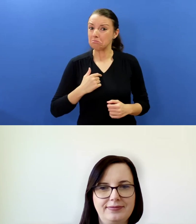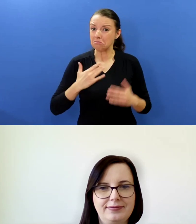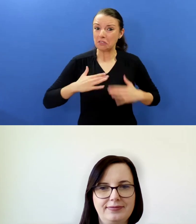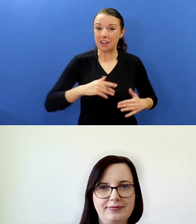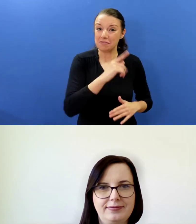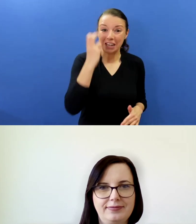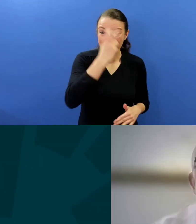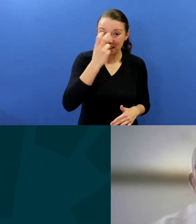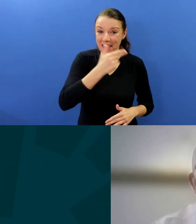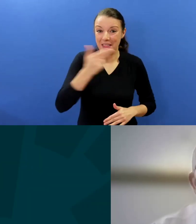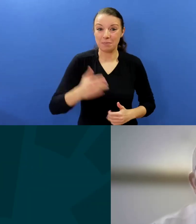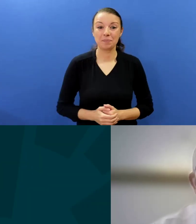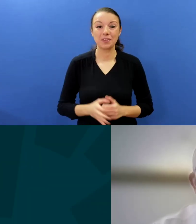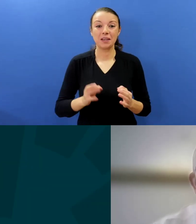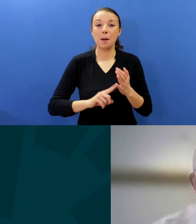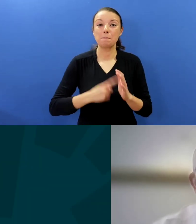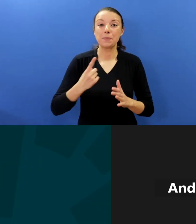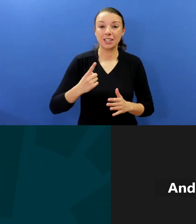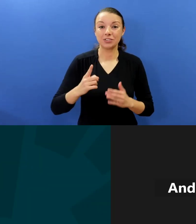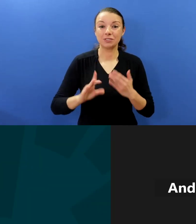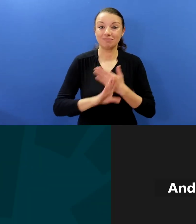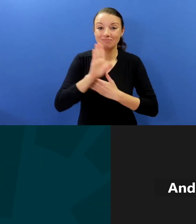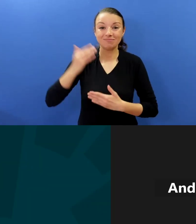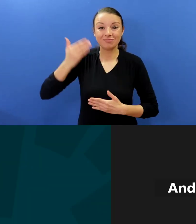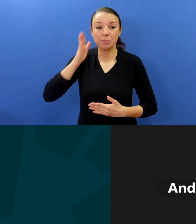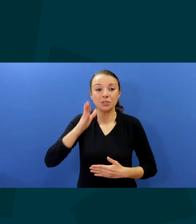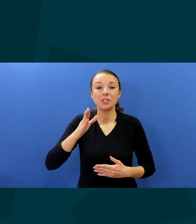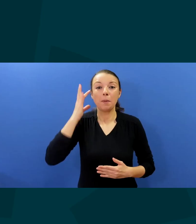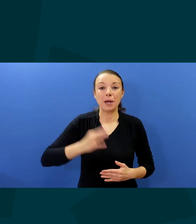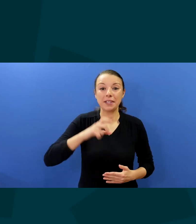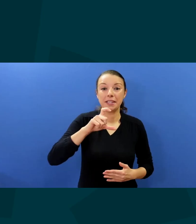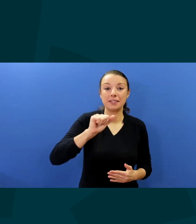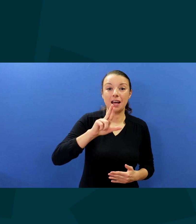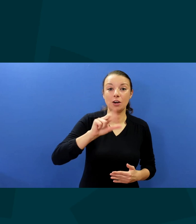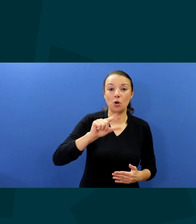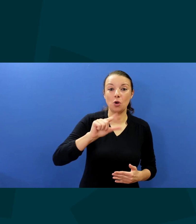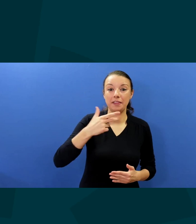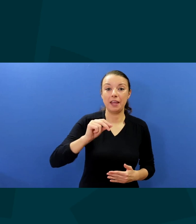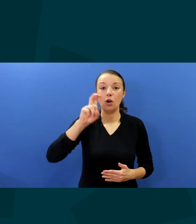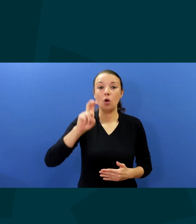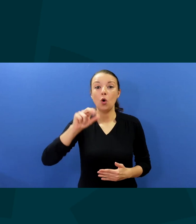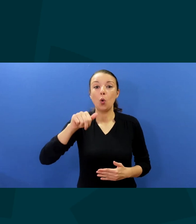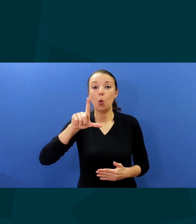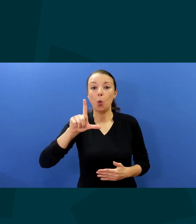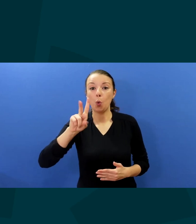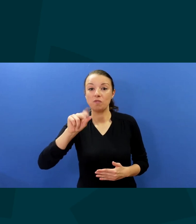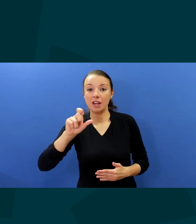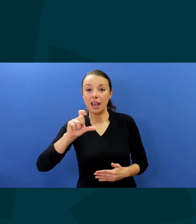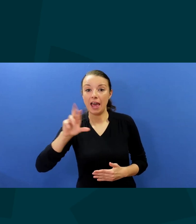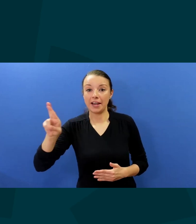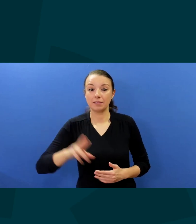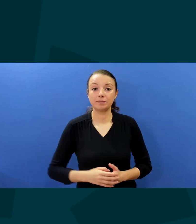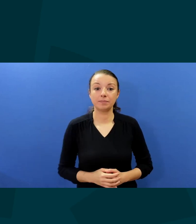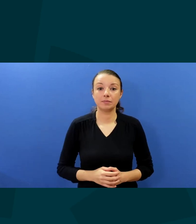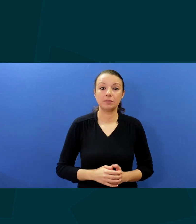very happy that this topic is so interesting. And our first speaker will be Ms. Caroline Huvila, who works